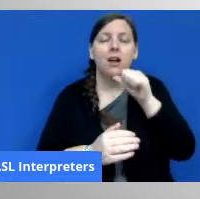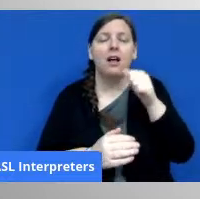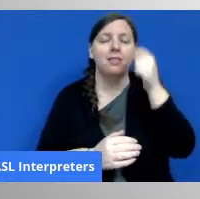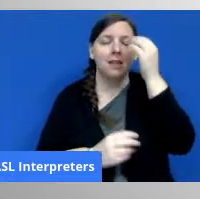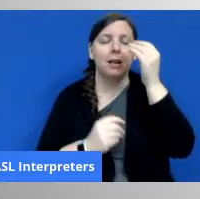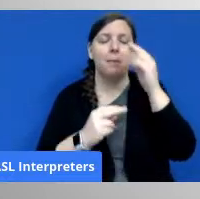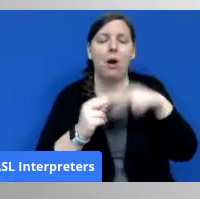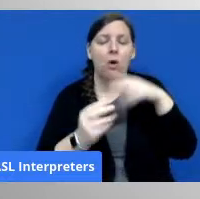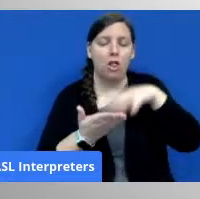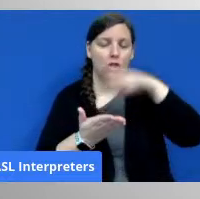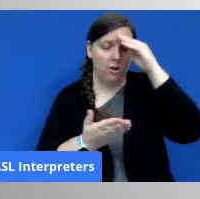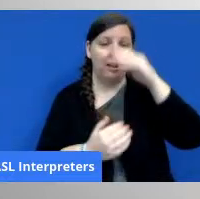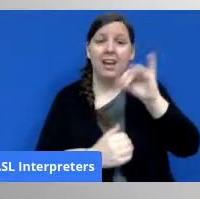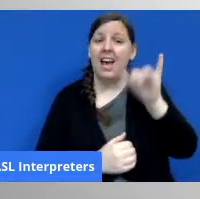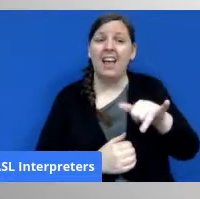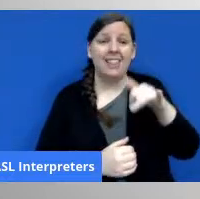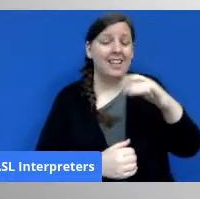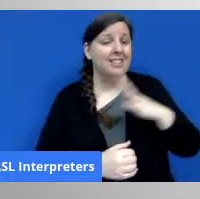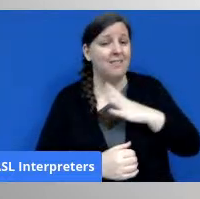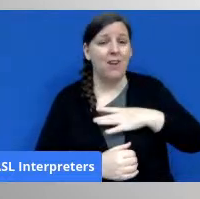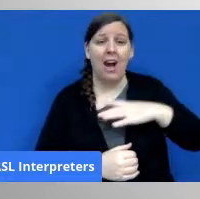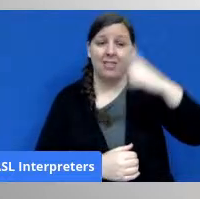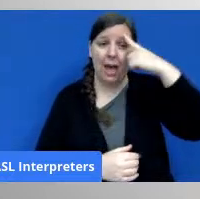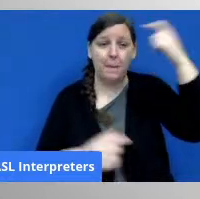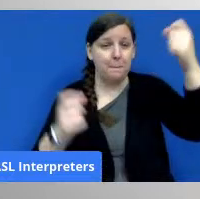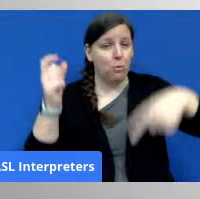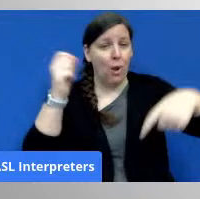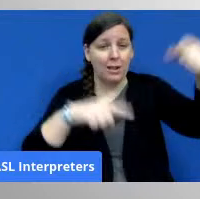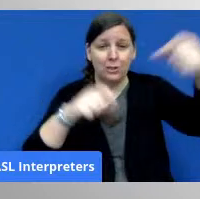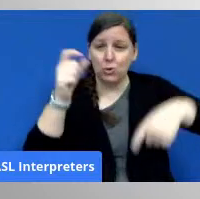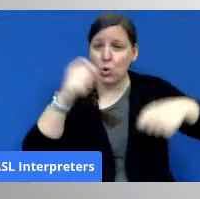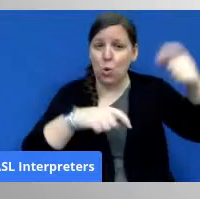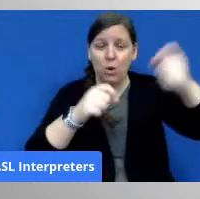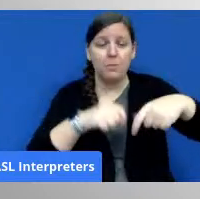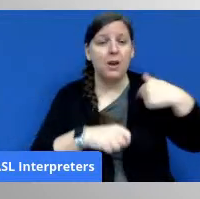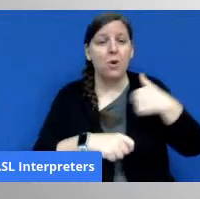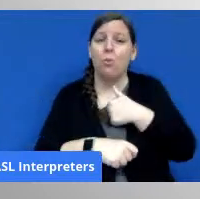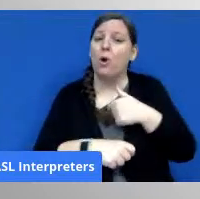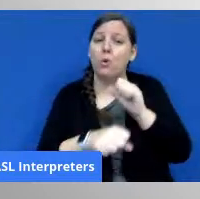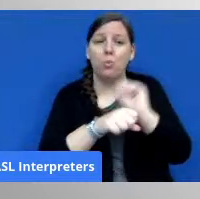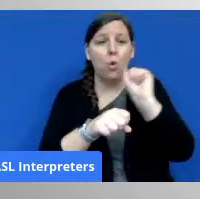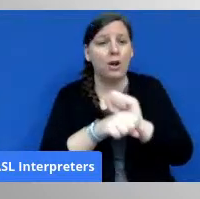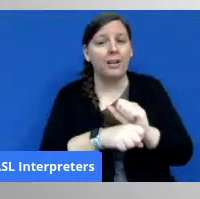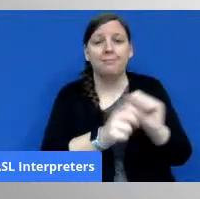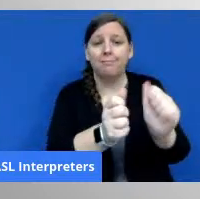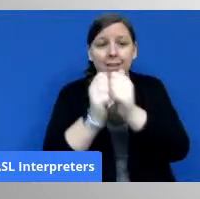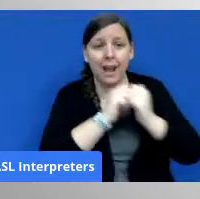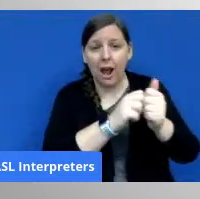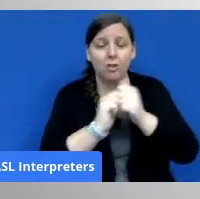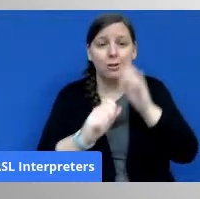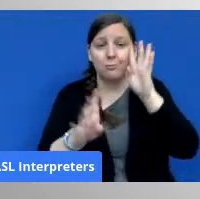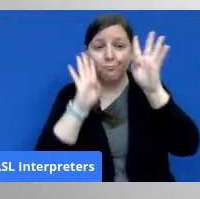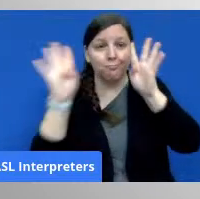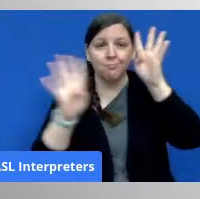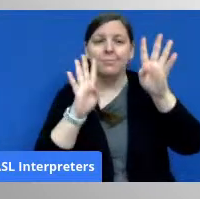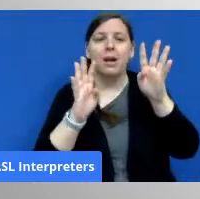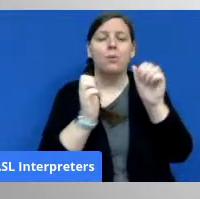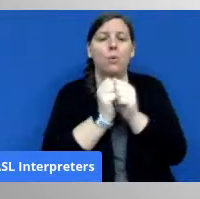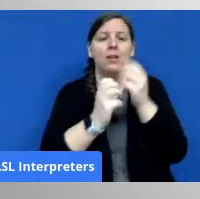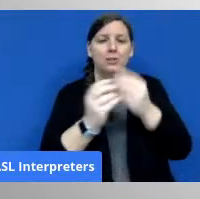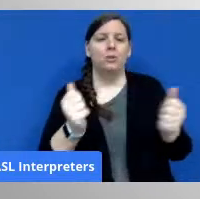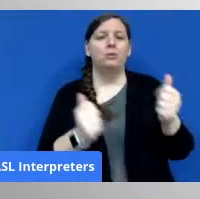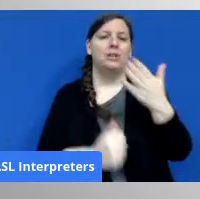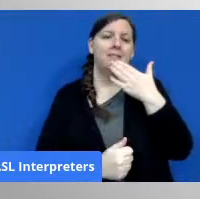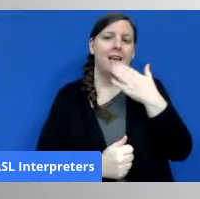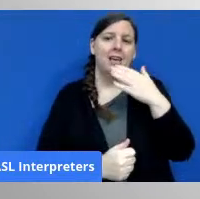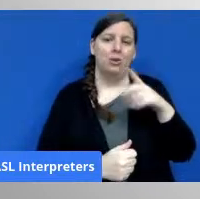to kind of lay it all out there. So we work collaboratively to come up with some solutions around that. So that is quite fine. Thank you, Dr.